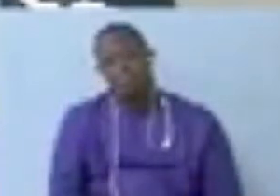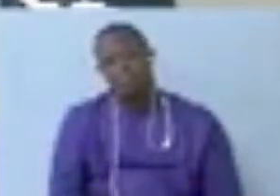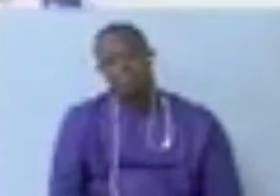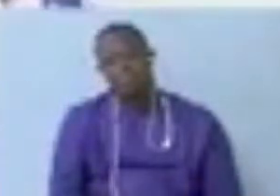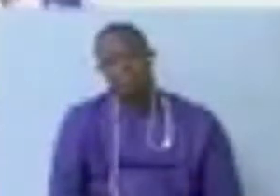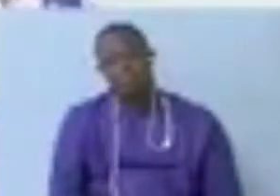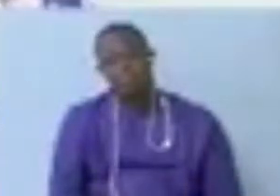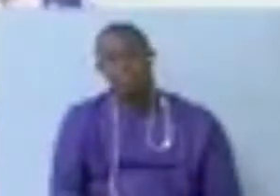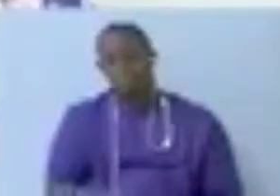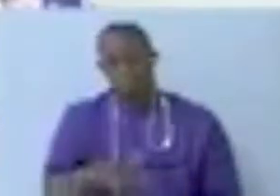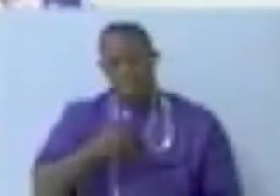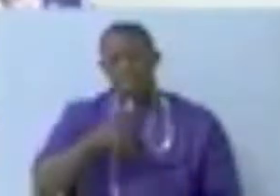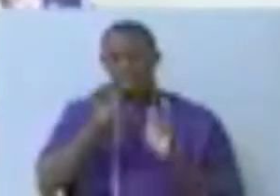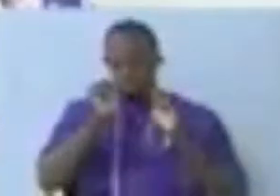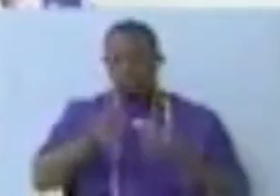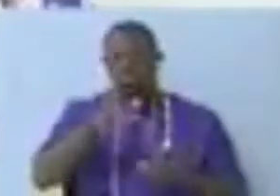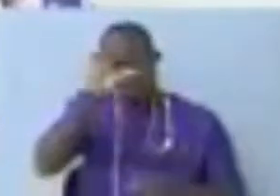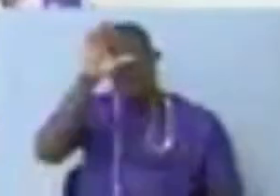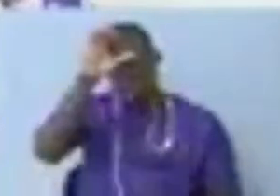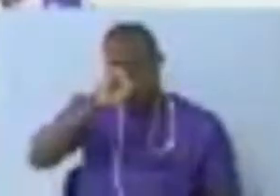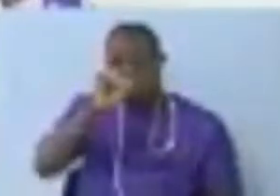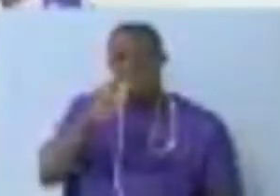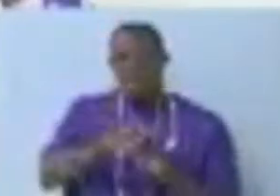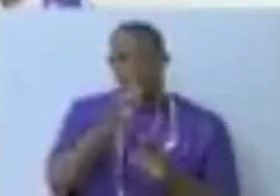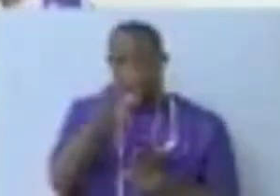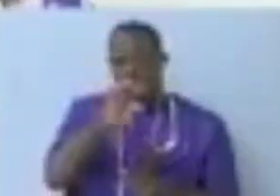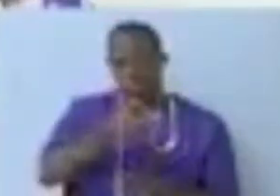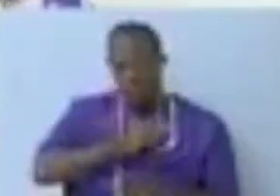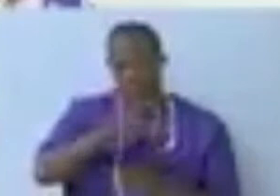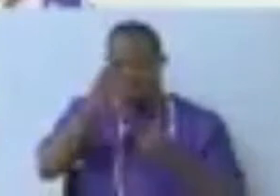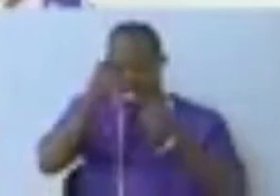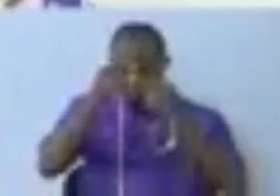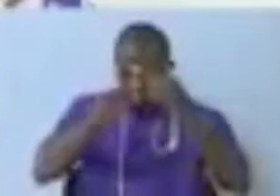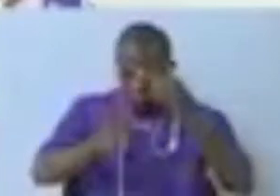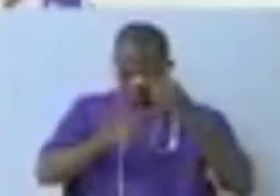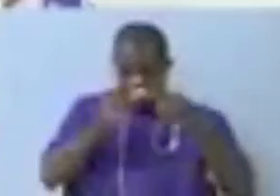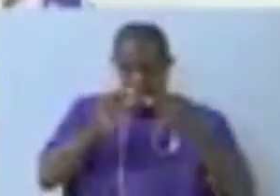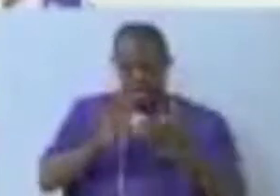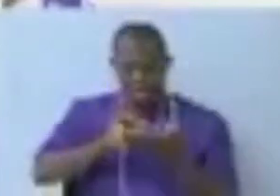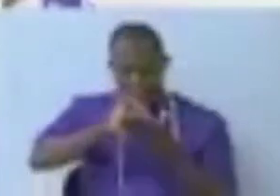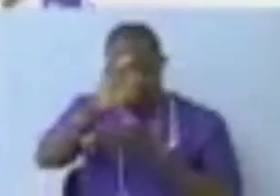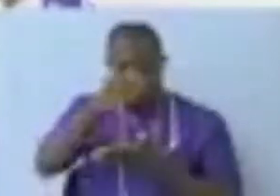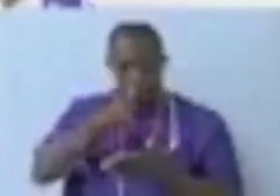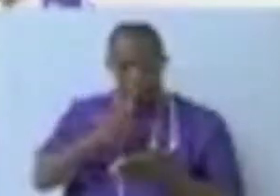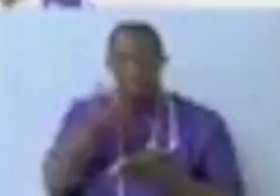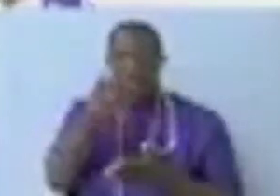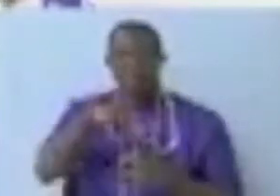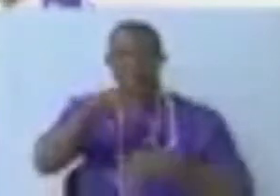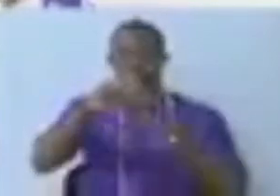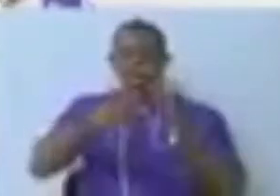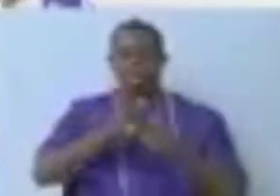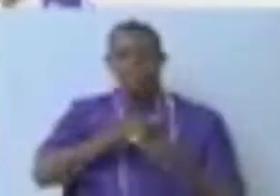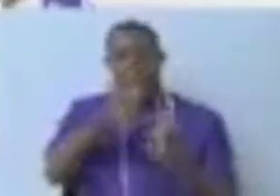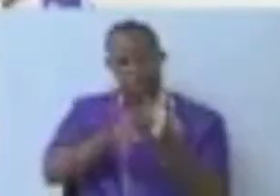would have understood if their names were sent to me after a report. Then I would have checked the individual files or called